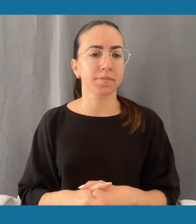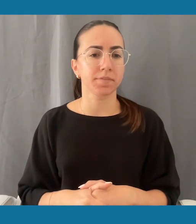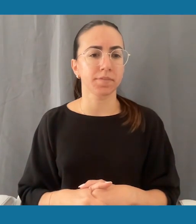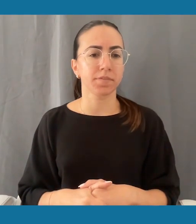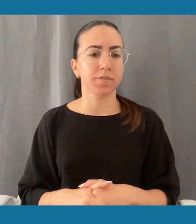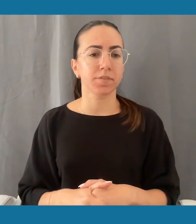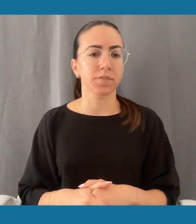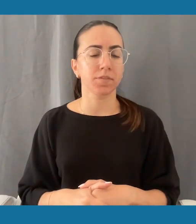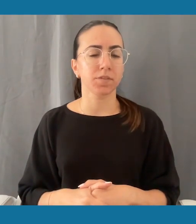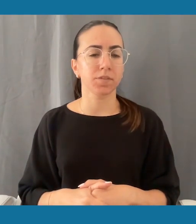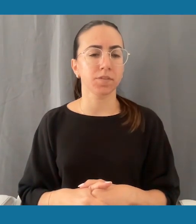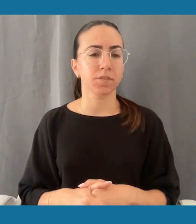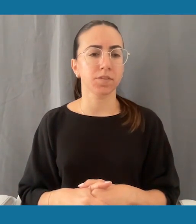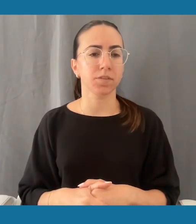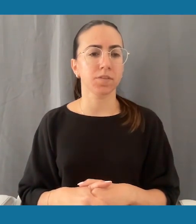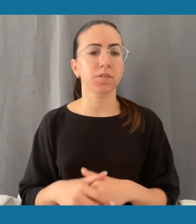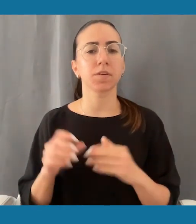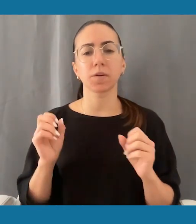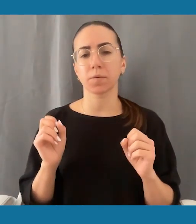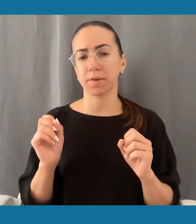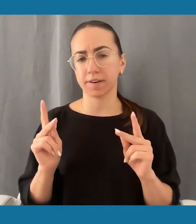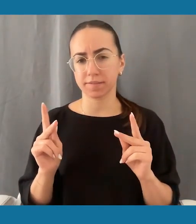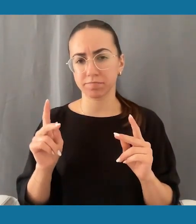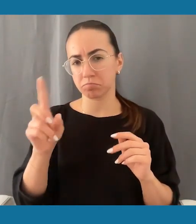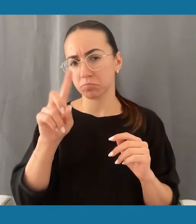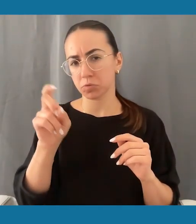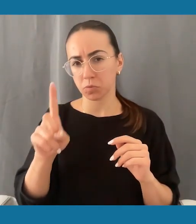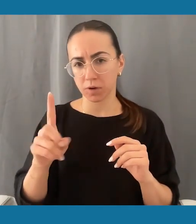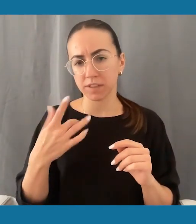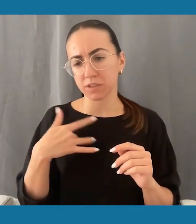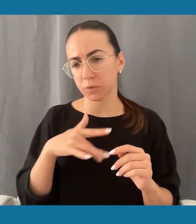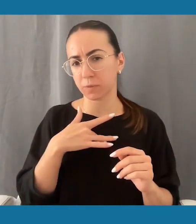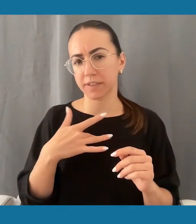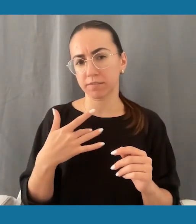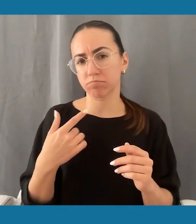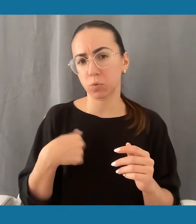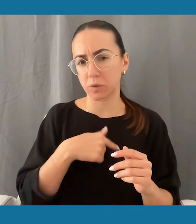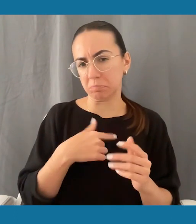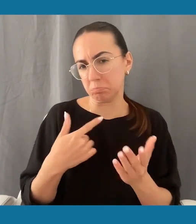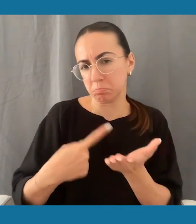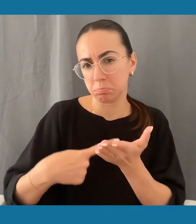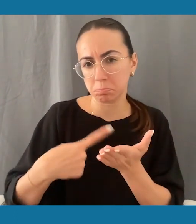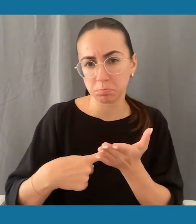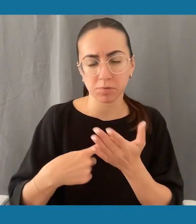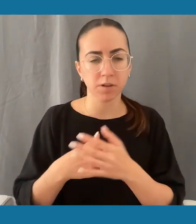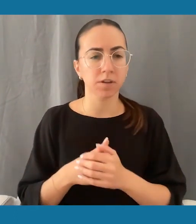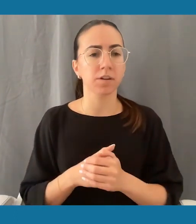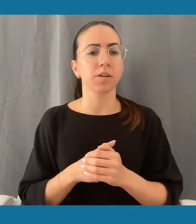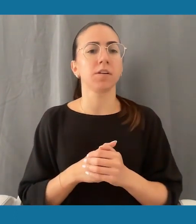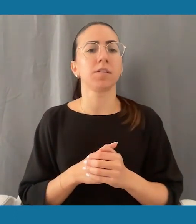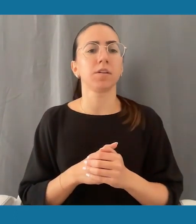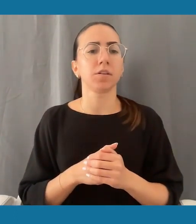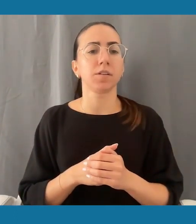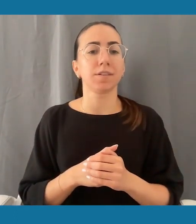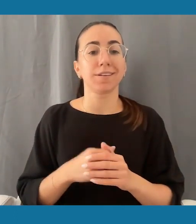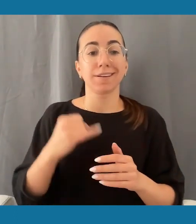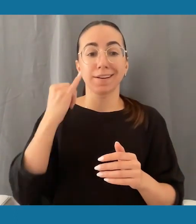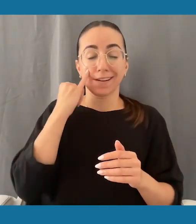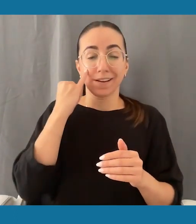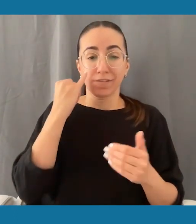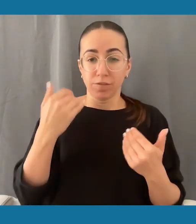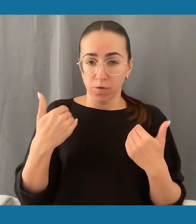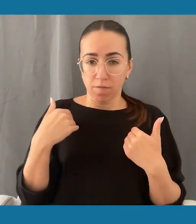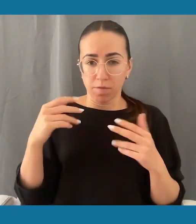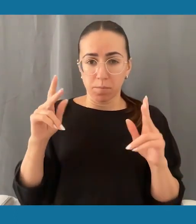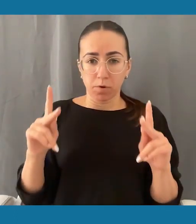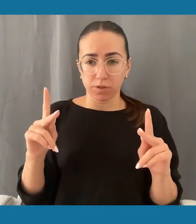So then the question that we have to address is, what happens if you have a person who